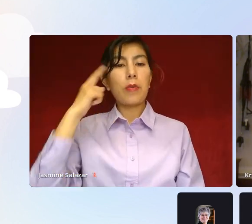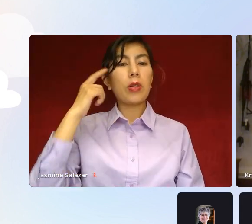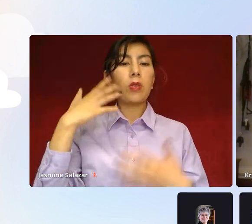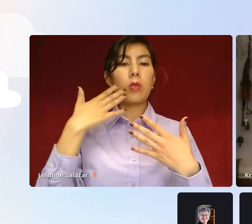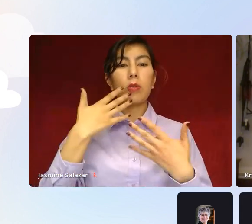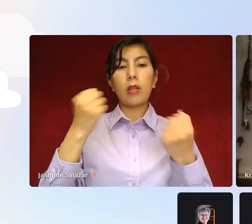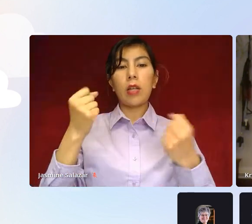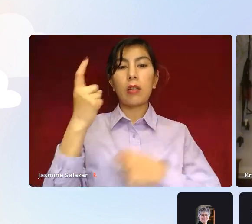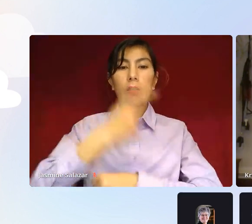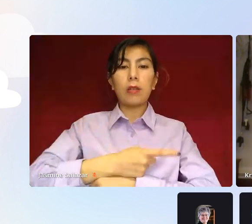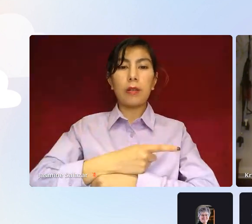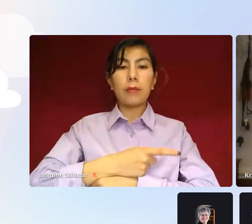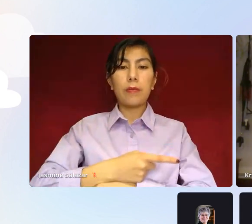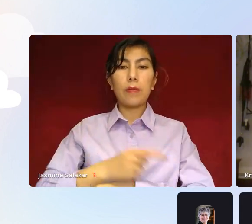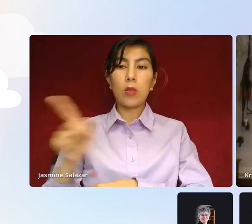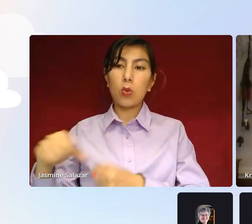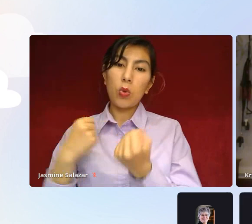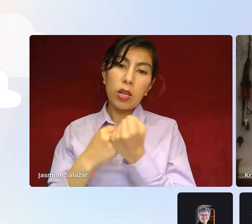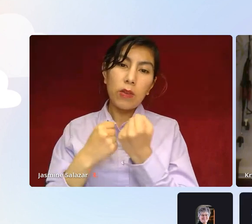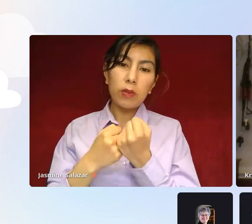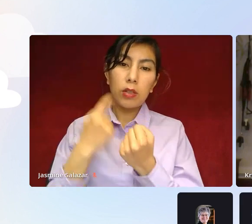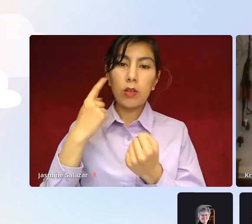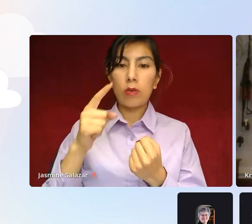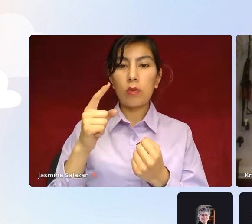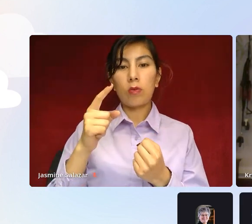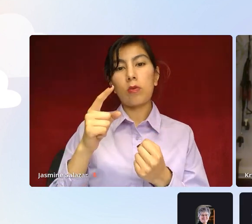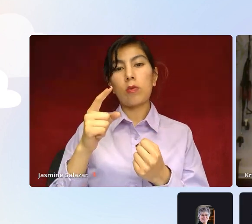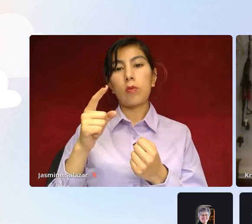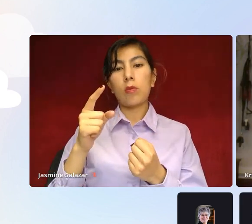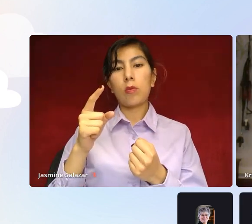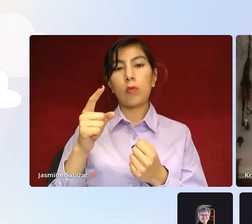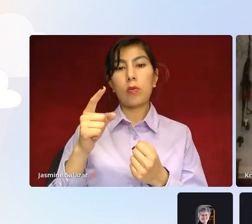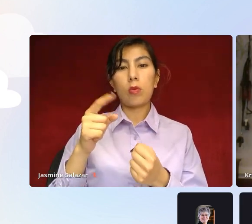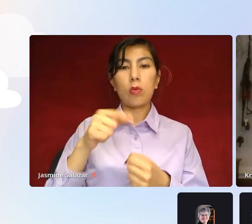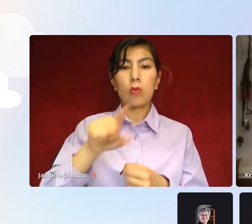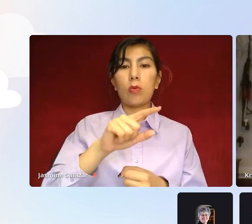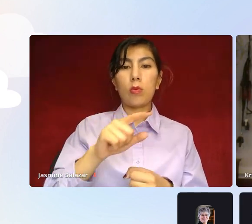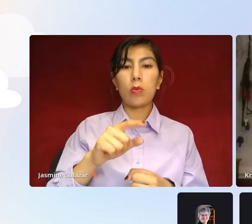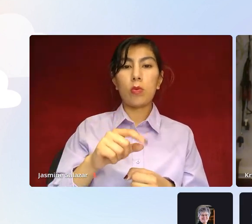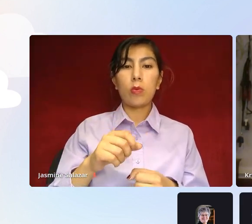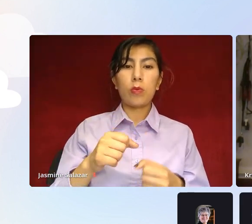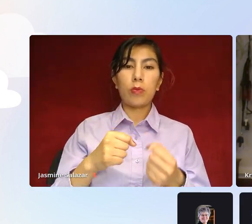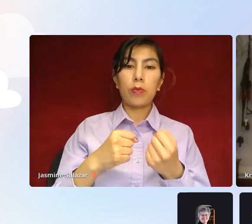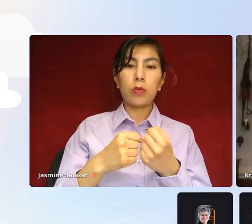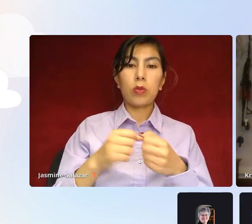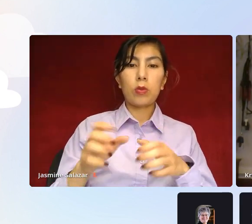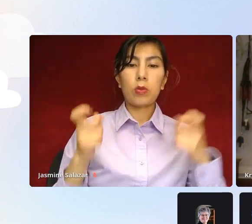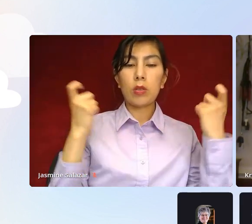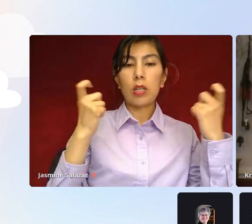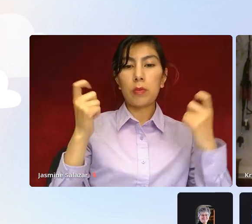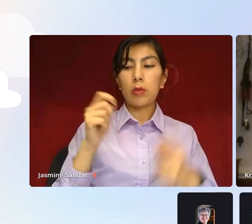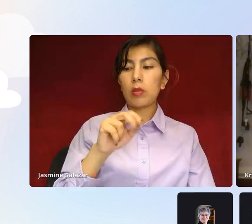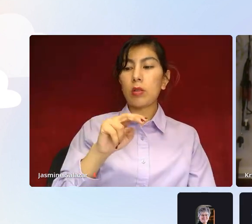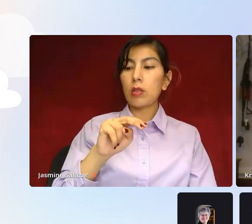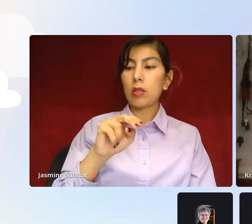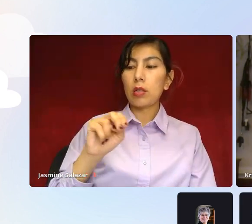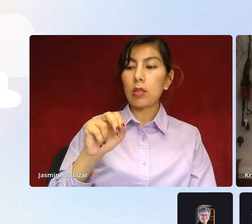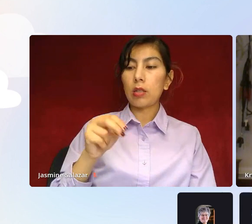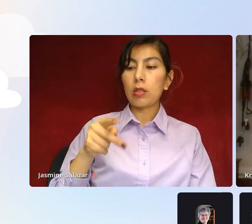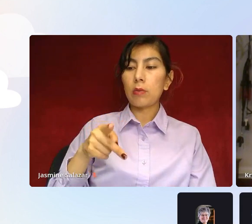community partners advocated for in Congress in 2021 to center and celebrate the mental health of AANHPI